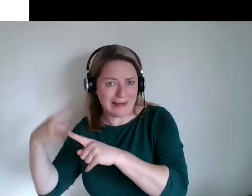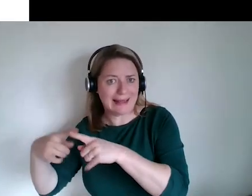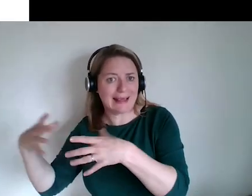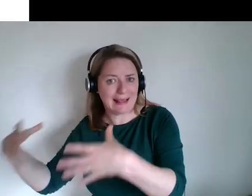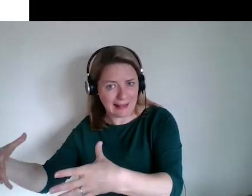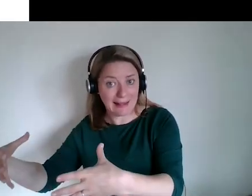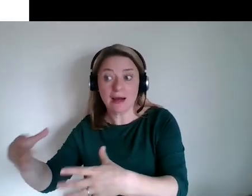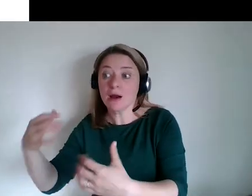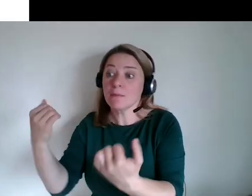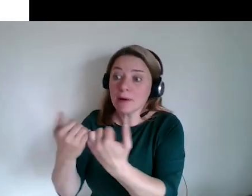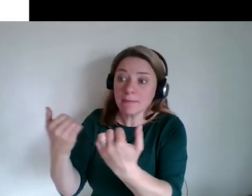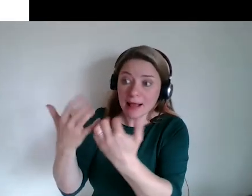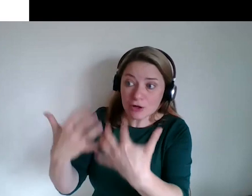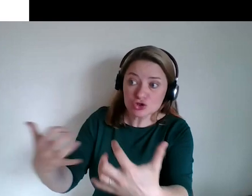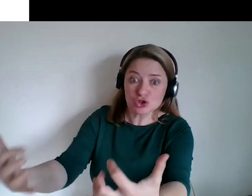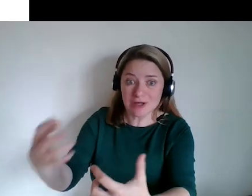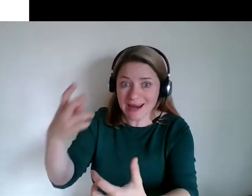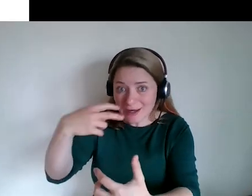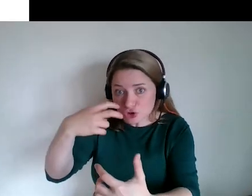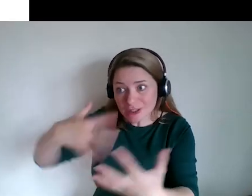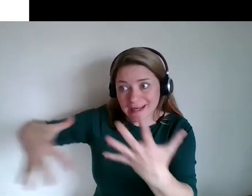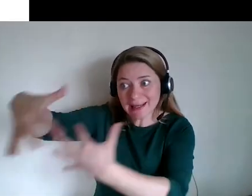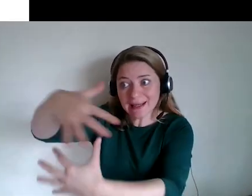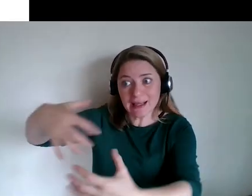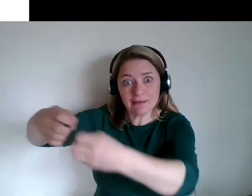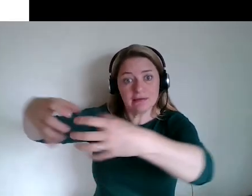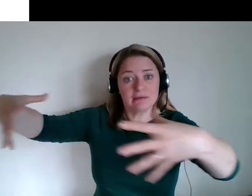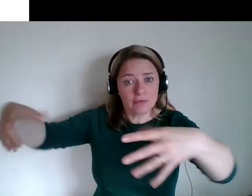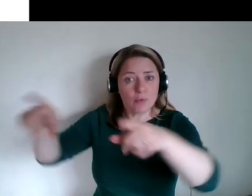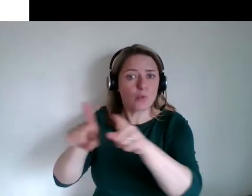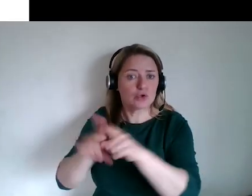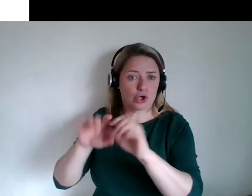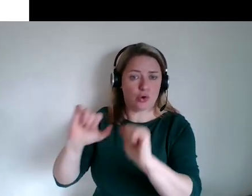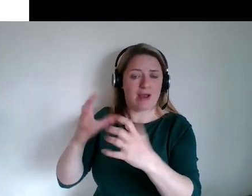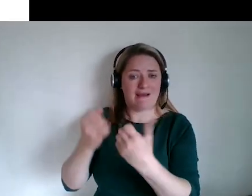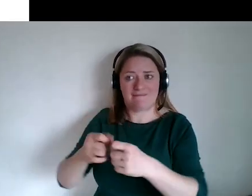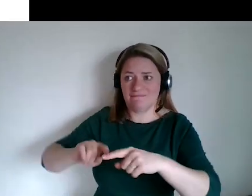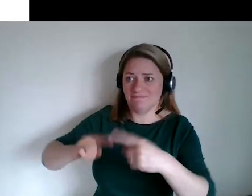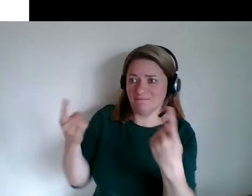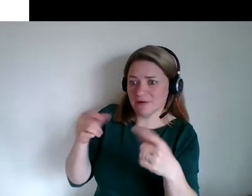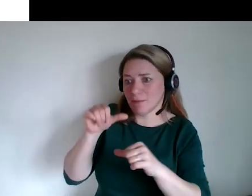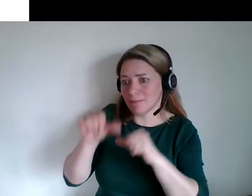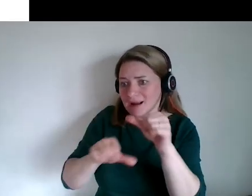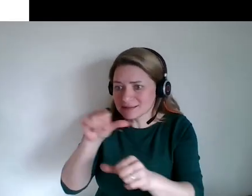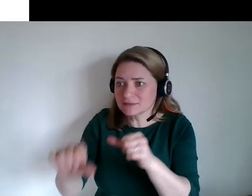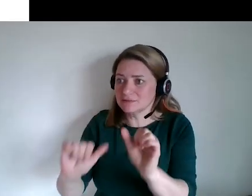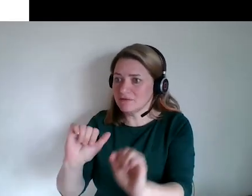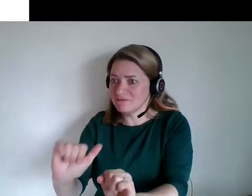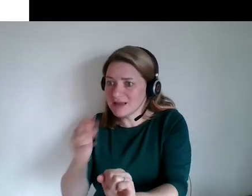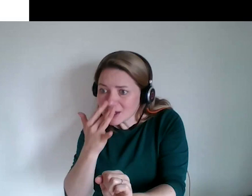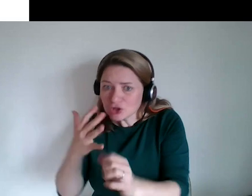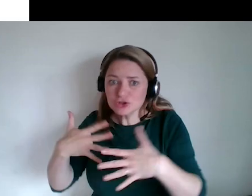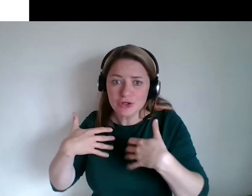with an aging populations, changing patterns of health and disease, new technologies, therapeutic